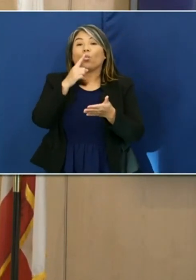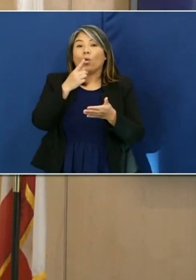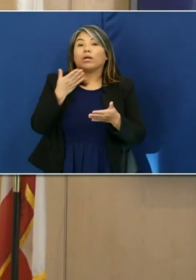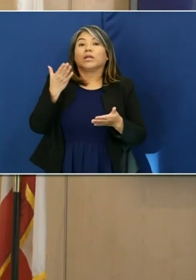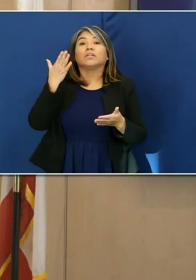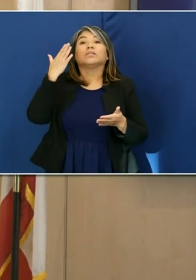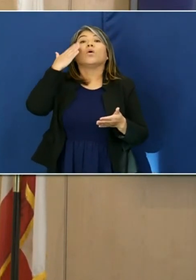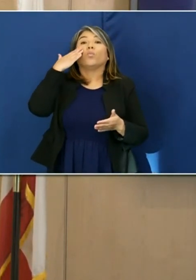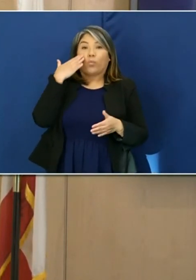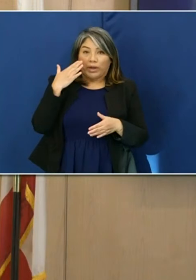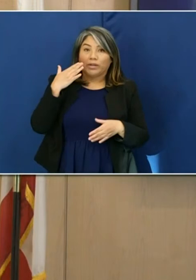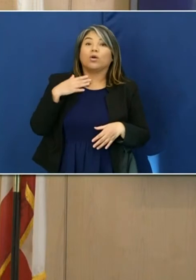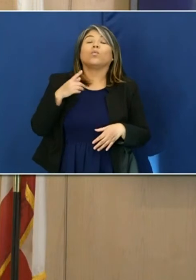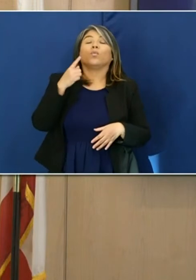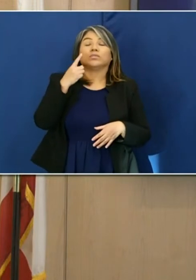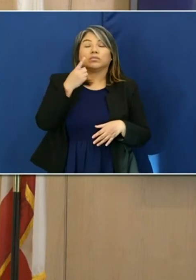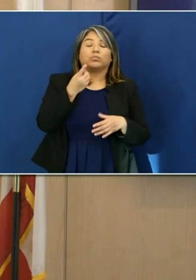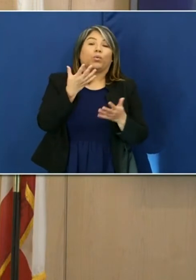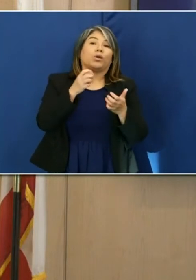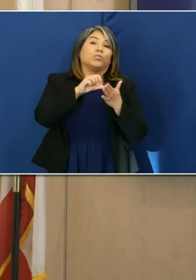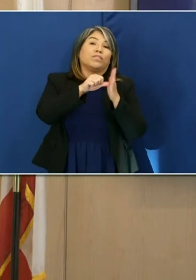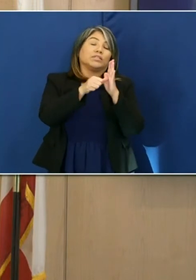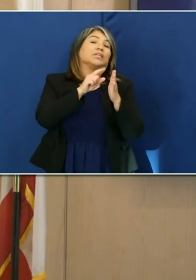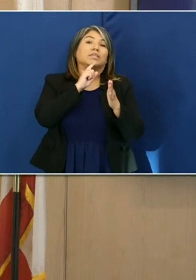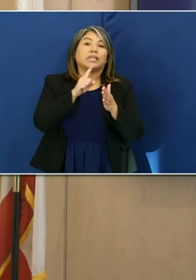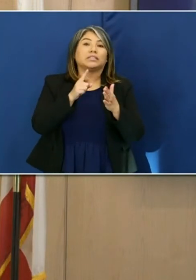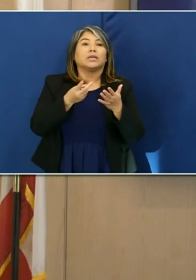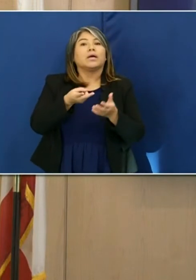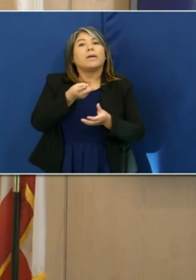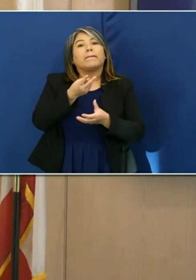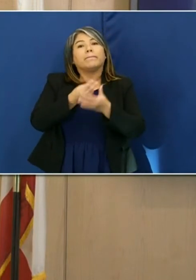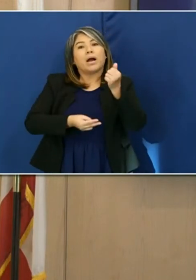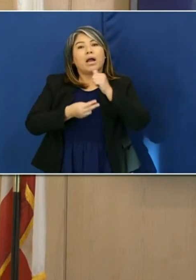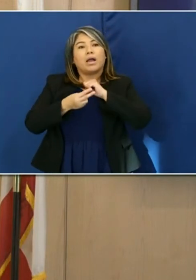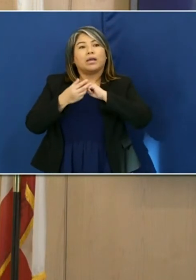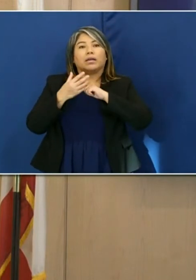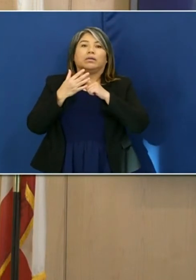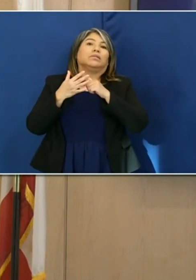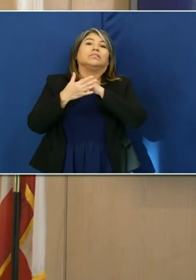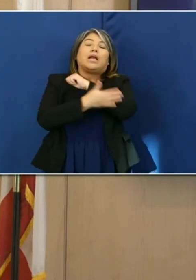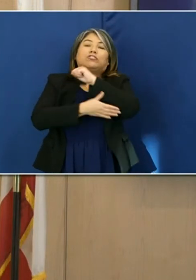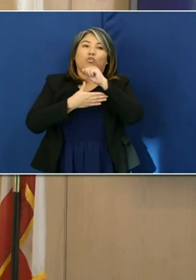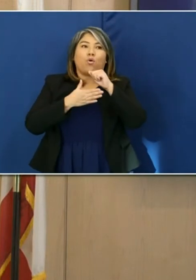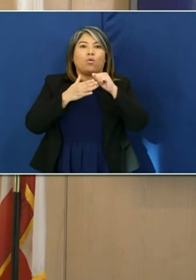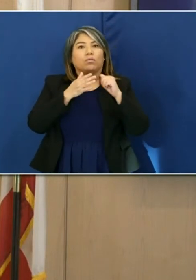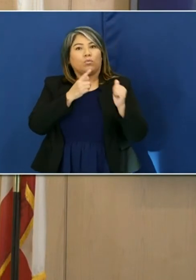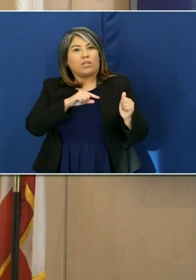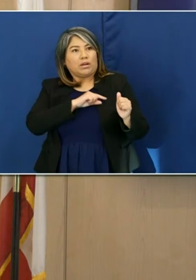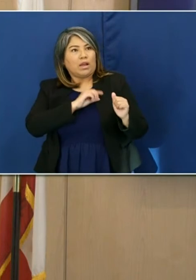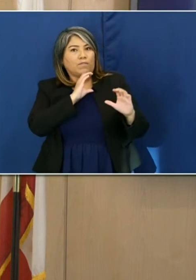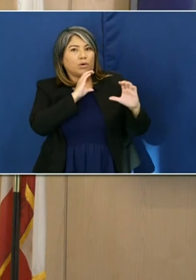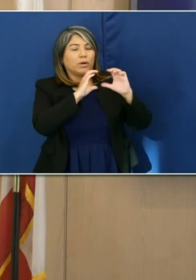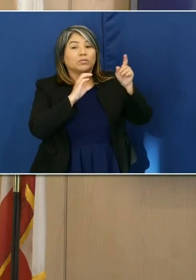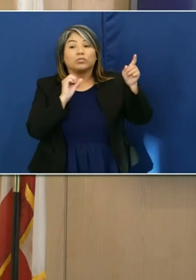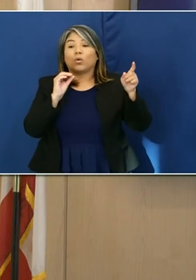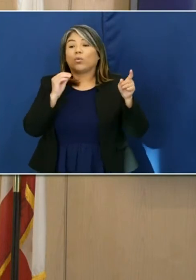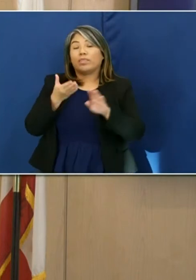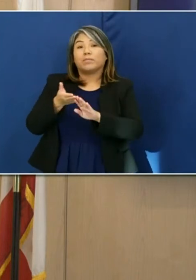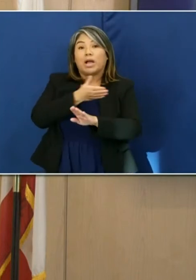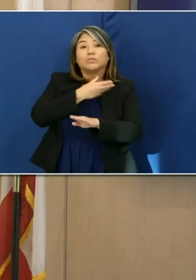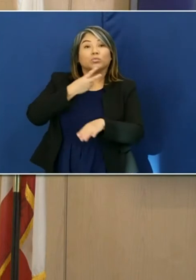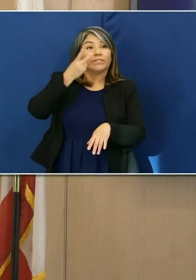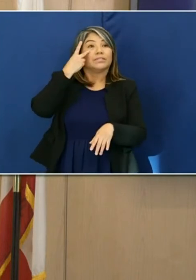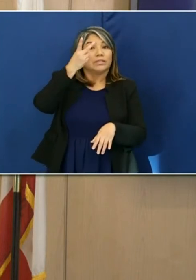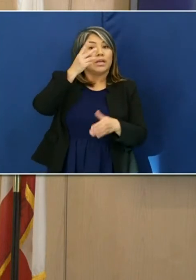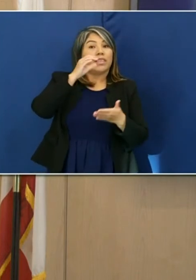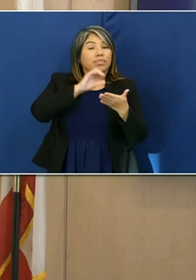know that really emphasizes the binational quality of our community is that in the past we have essentially seen the